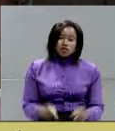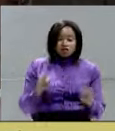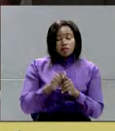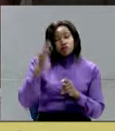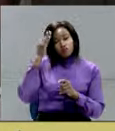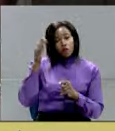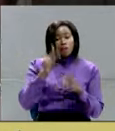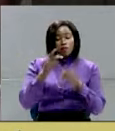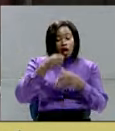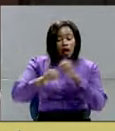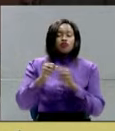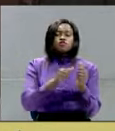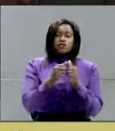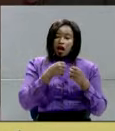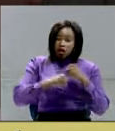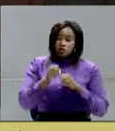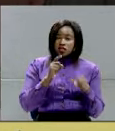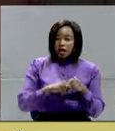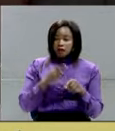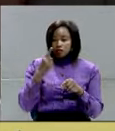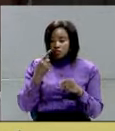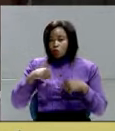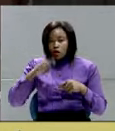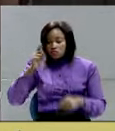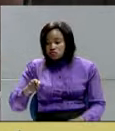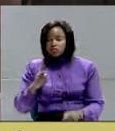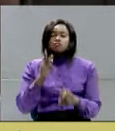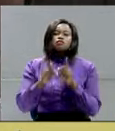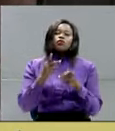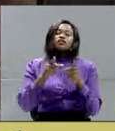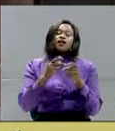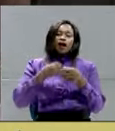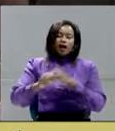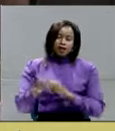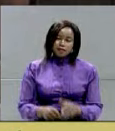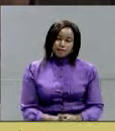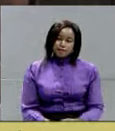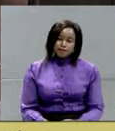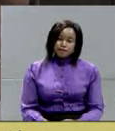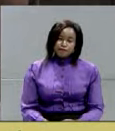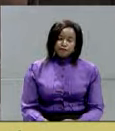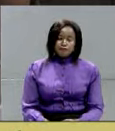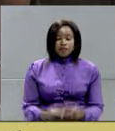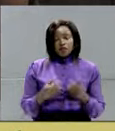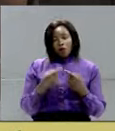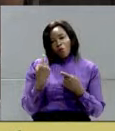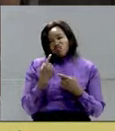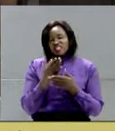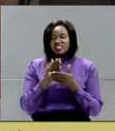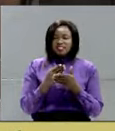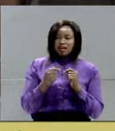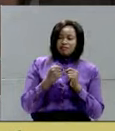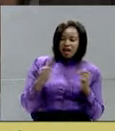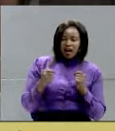with action, that's when they sit on the ground and that's when they act. So we are not really first facing much challenge, apart from some resistance of giving us